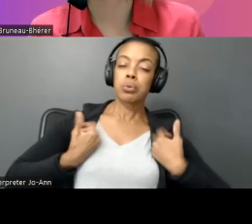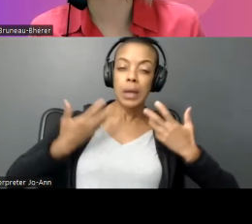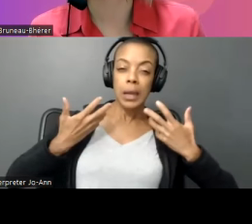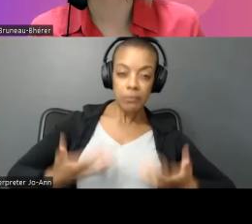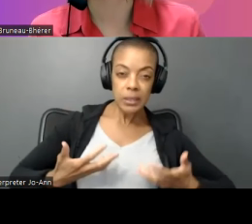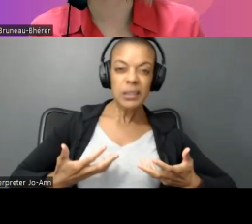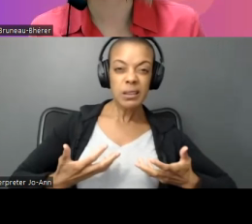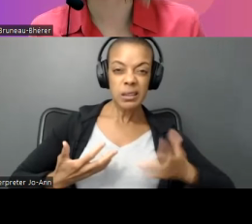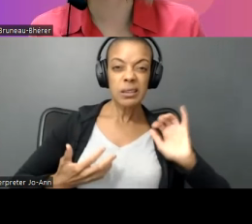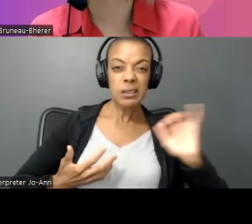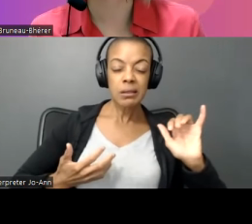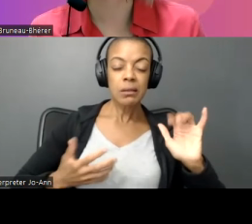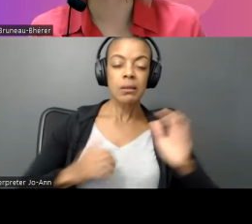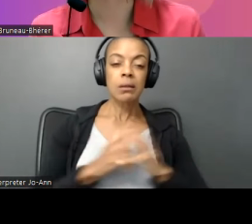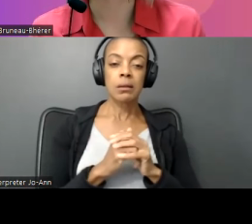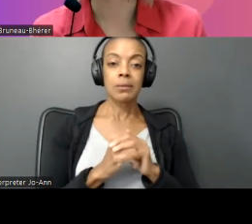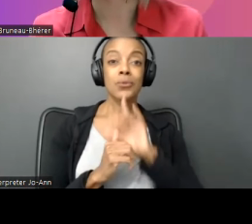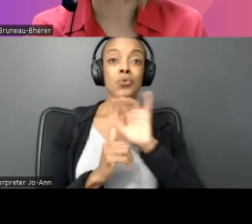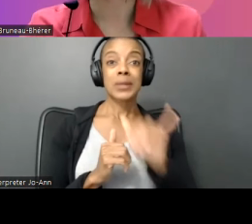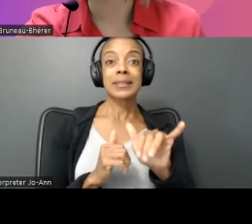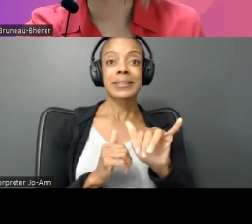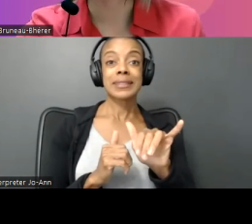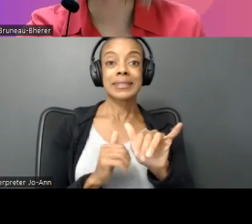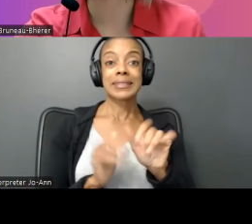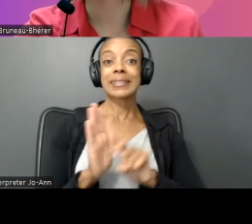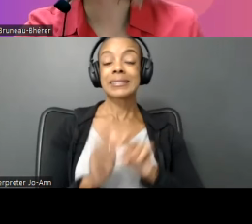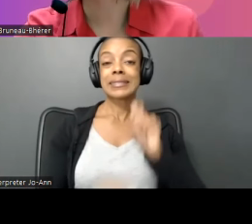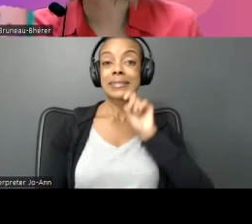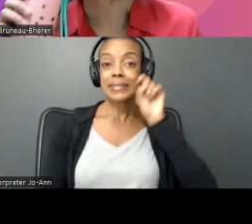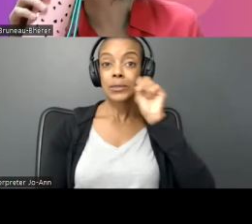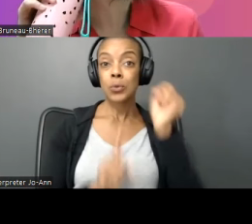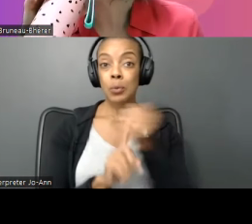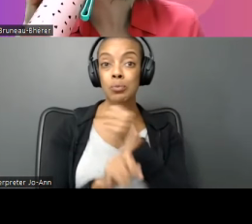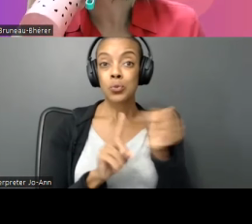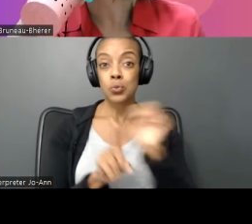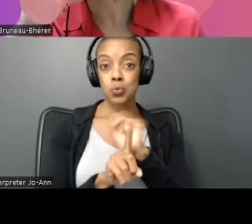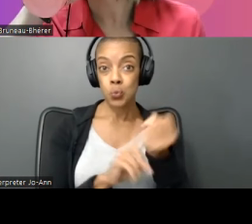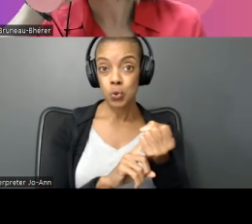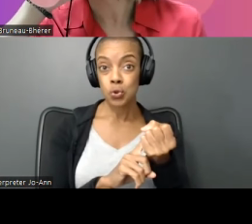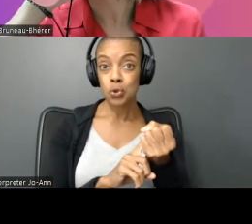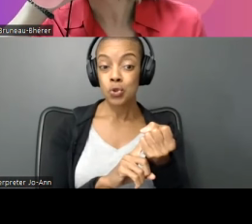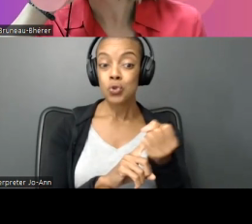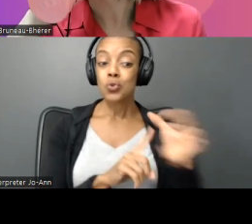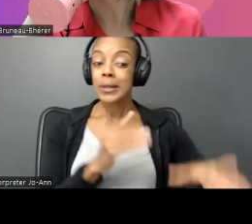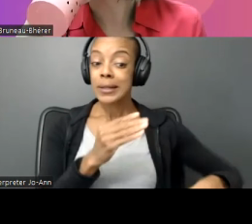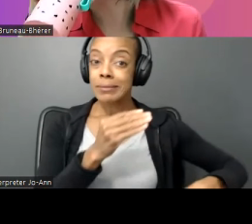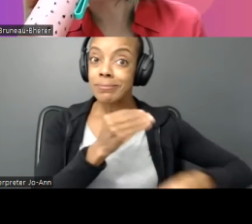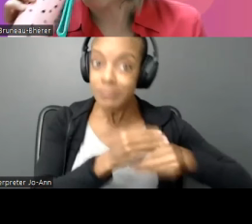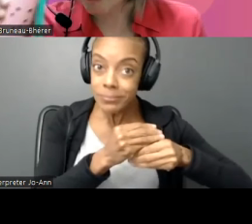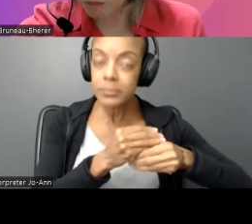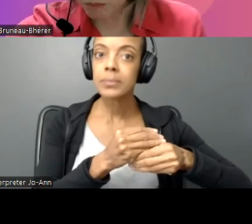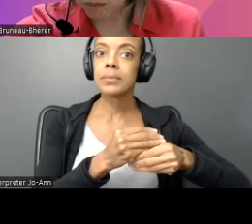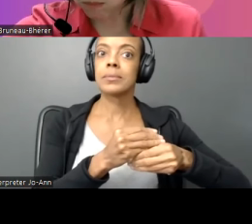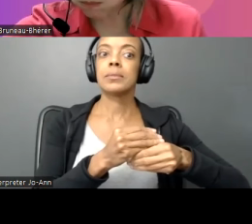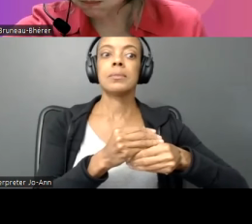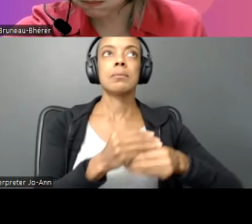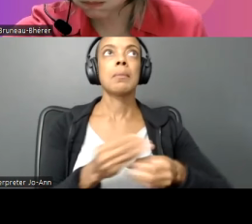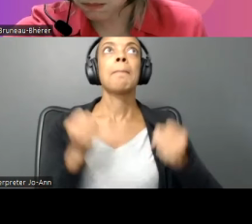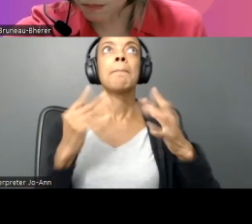We're basically in a sexual abuse situation, but also in a context where there's been so many events that have been hard for